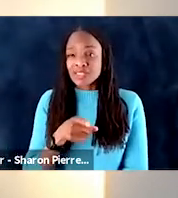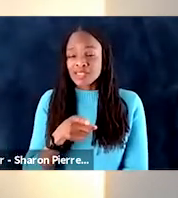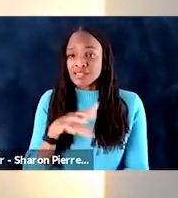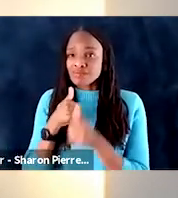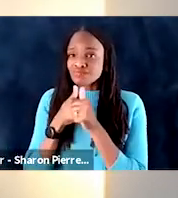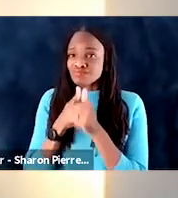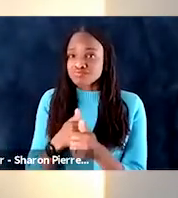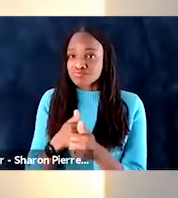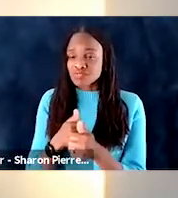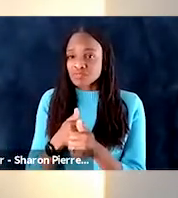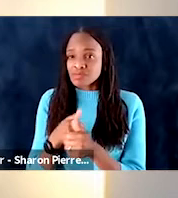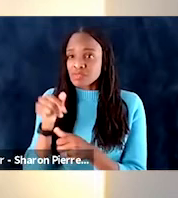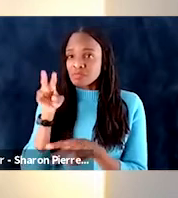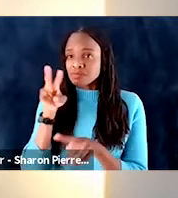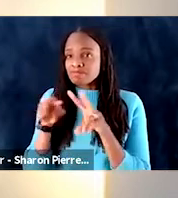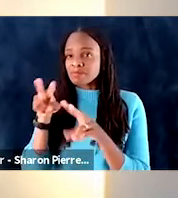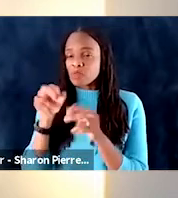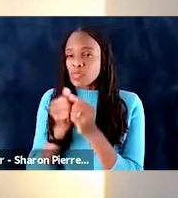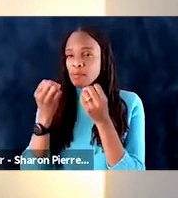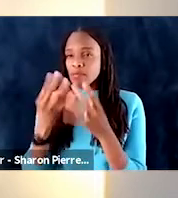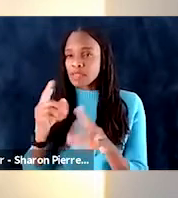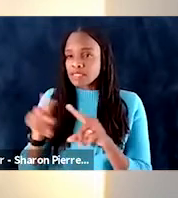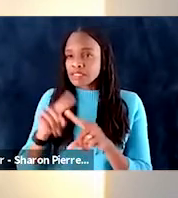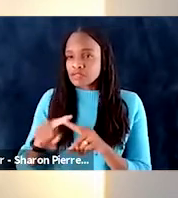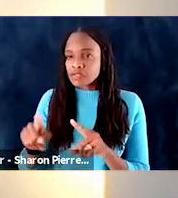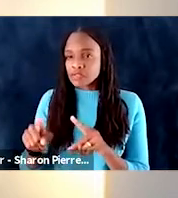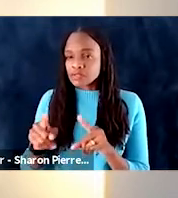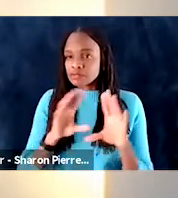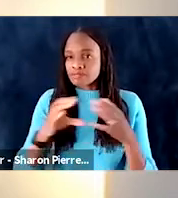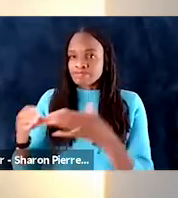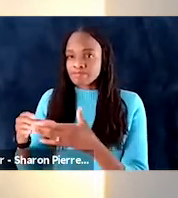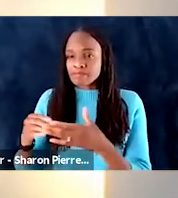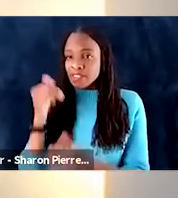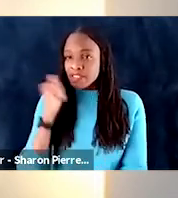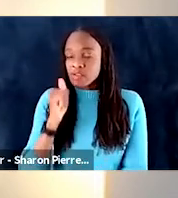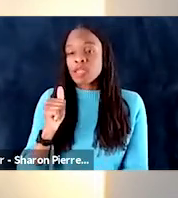and surveilled by multiple entities on a daily basis. So when we think